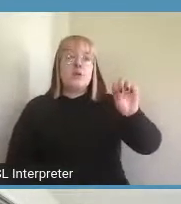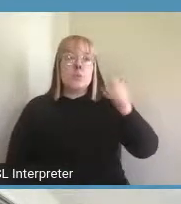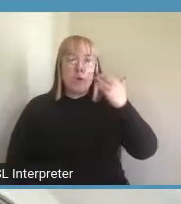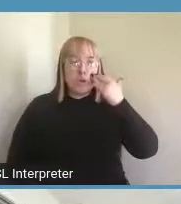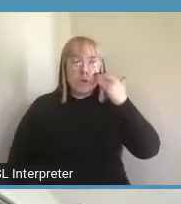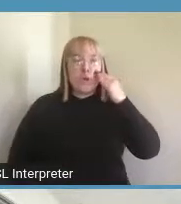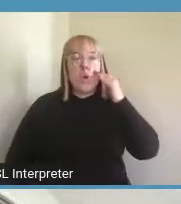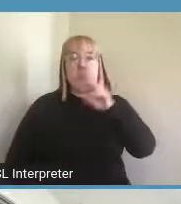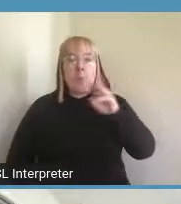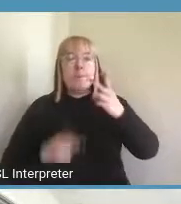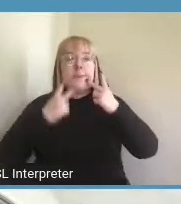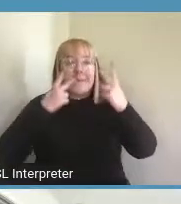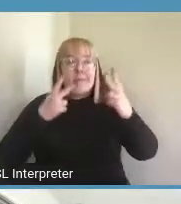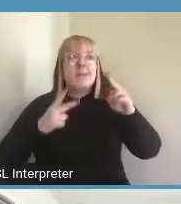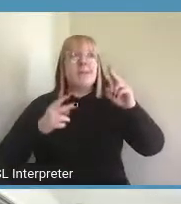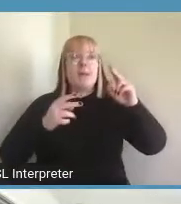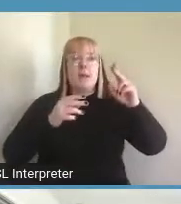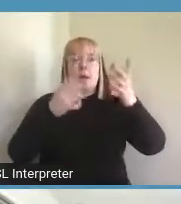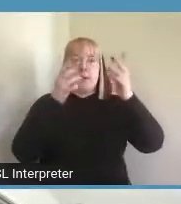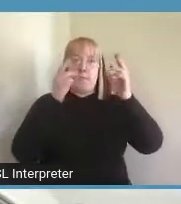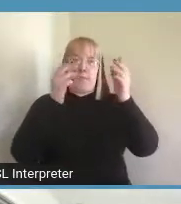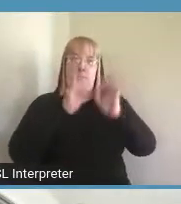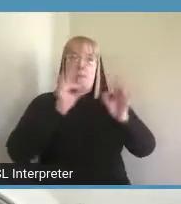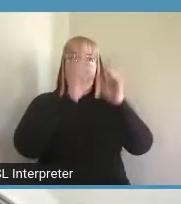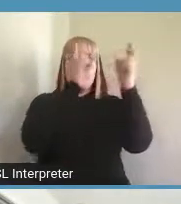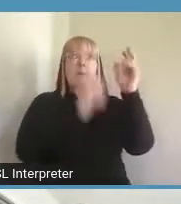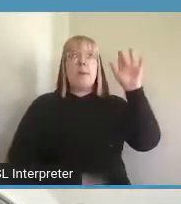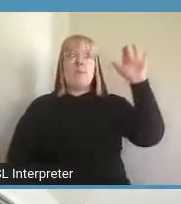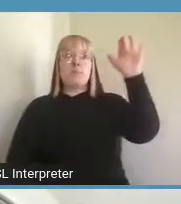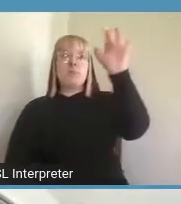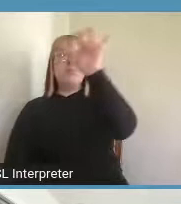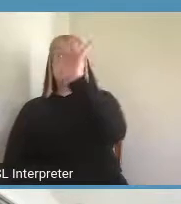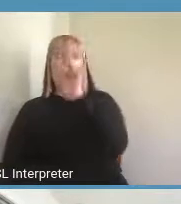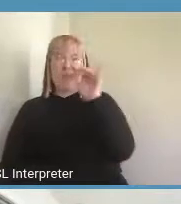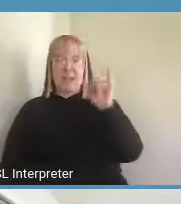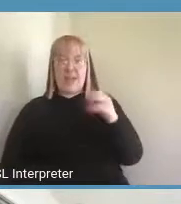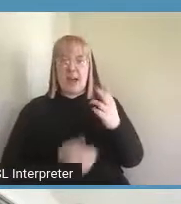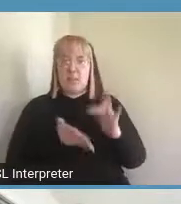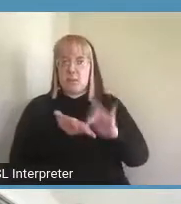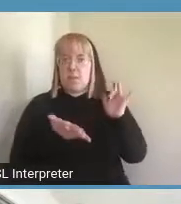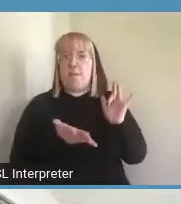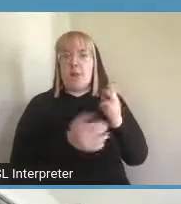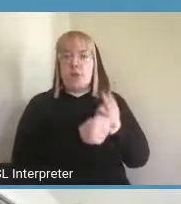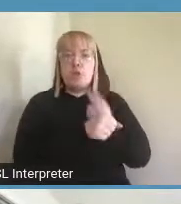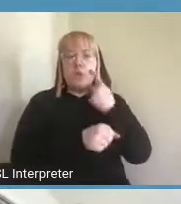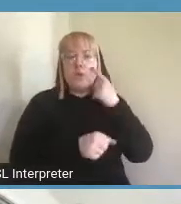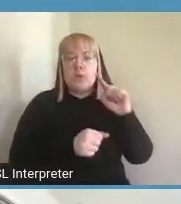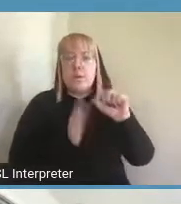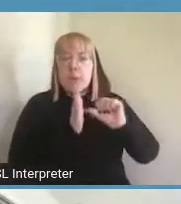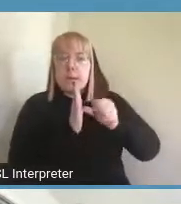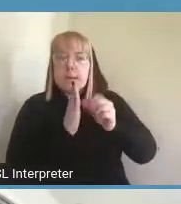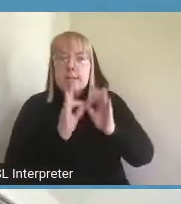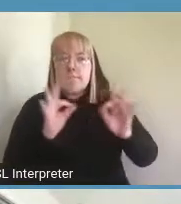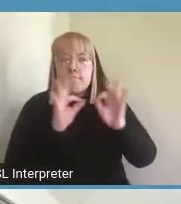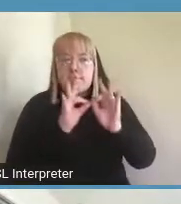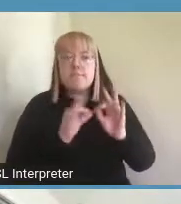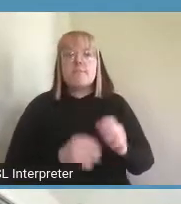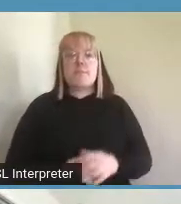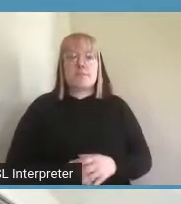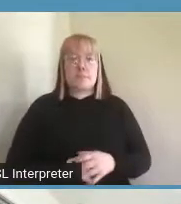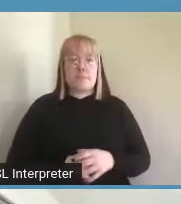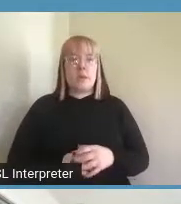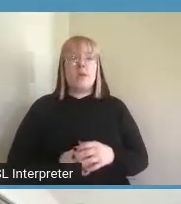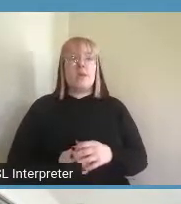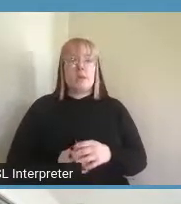some other resources that I think are helpful to consult beyond Google Analytics as you think about optimizing your efforts. So that's our outline